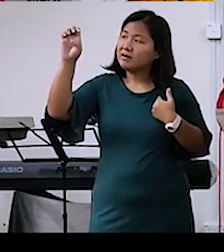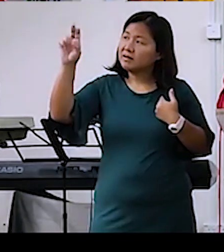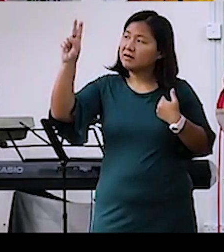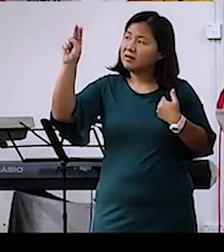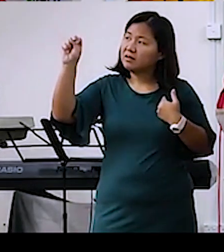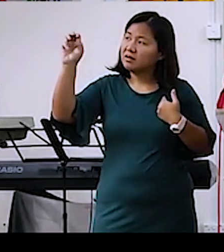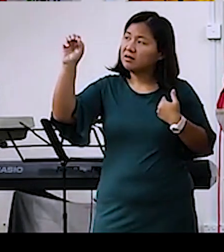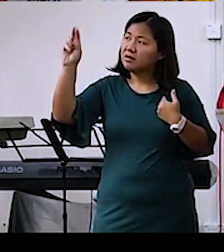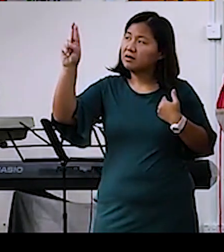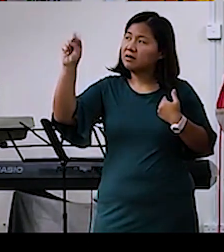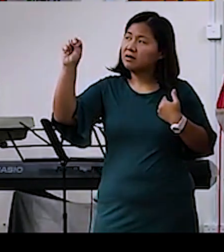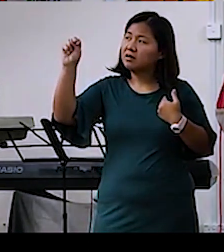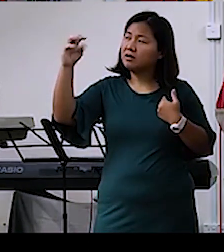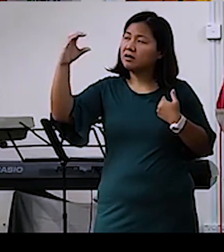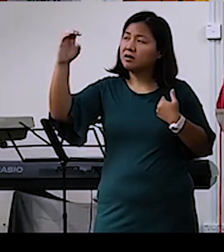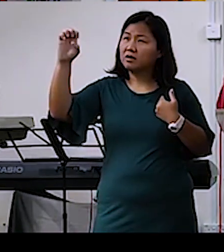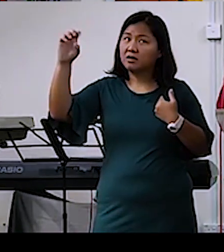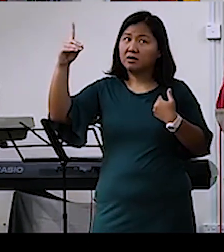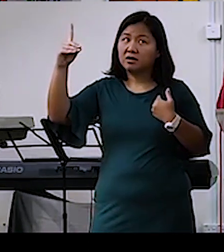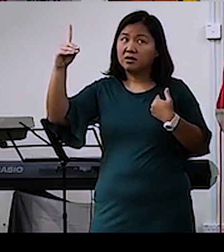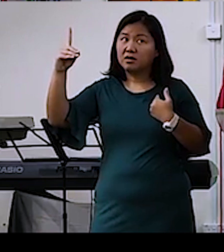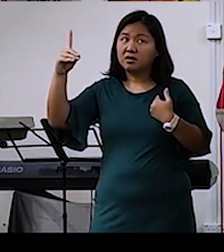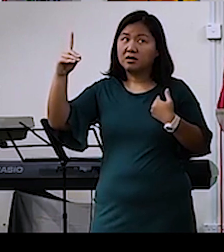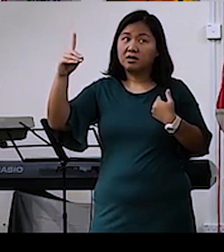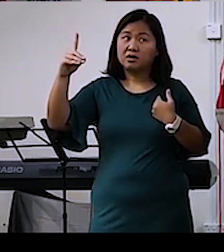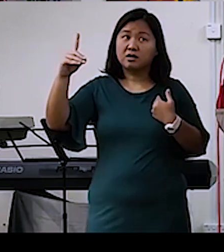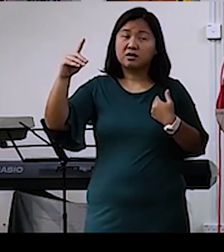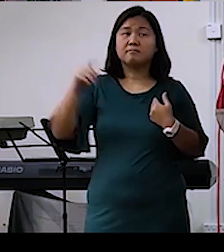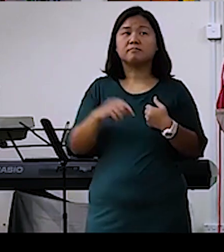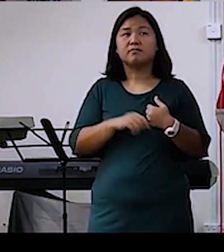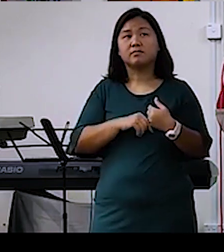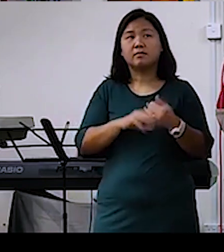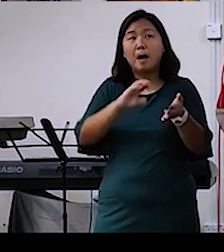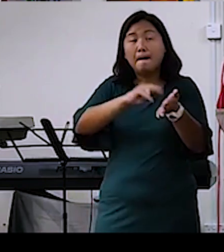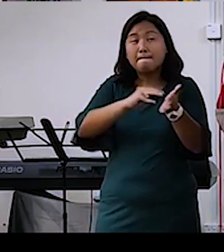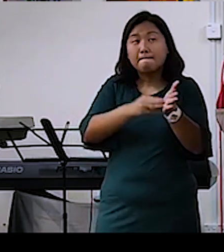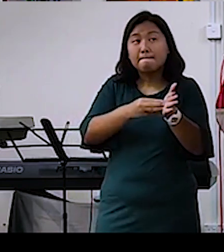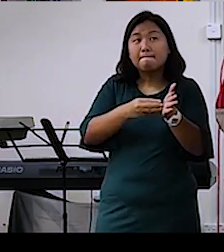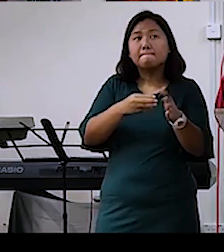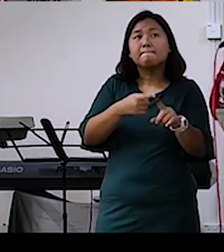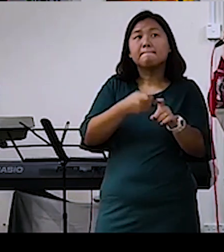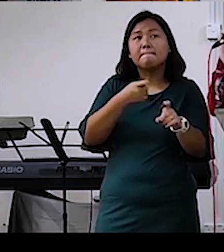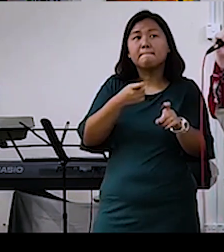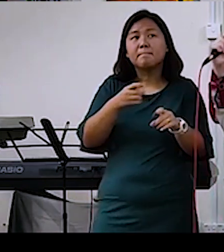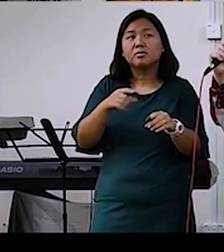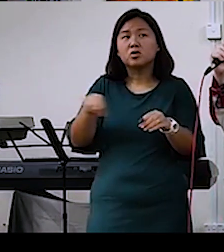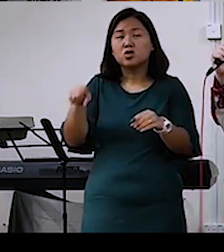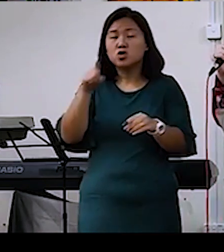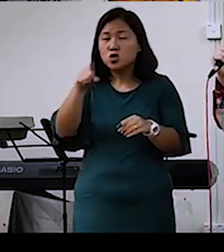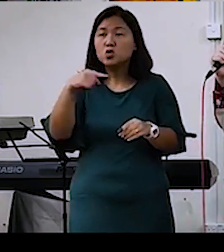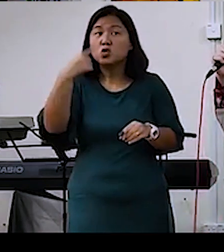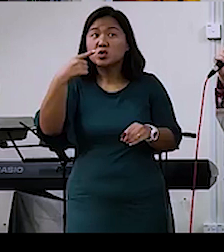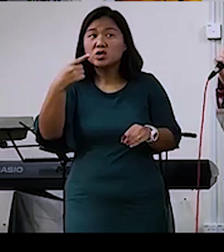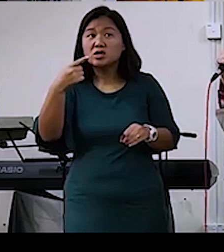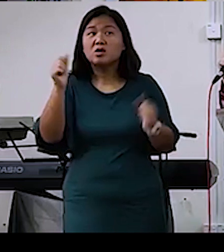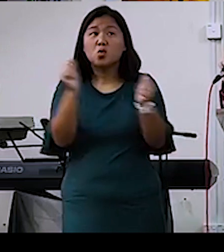renounce. Okay, so sometimes you hear me say, we need to renounce. It's biblical. Renounce is you got to do it with your lips. I